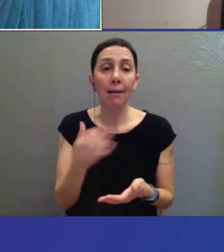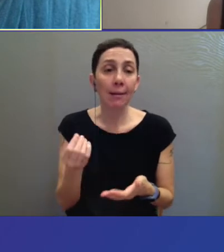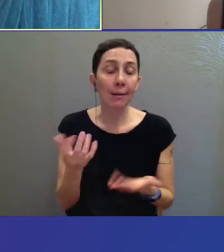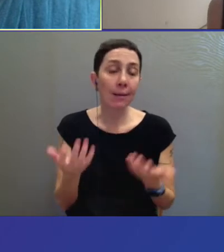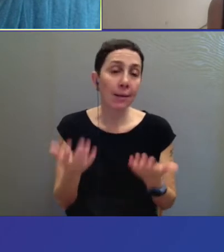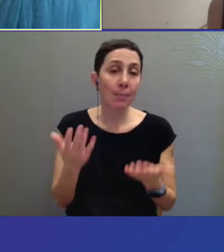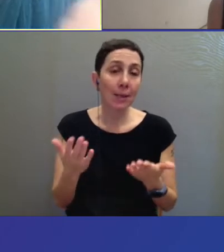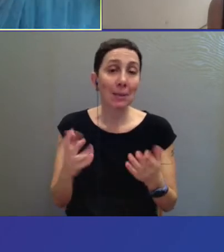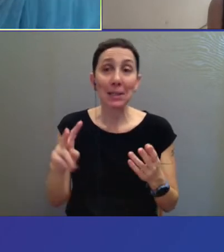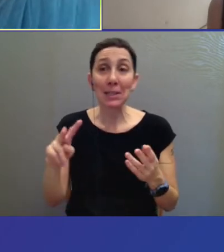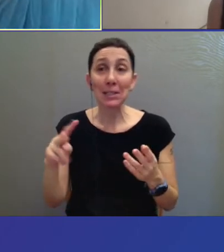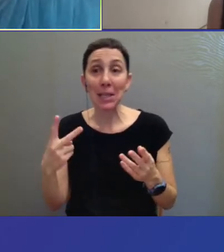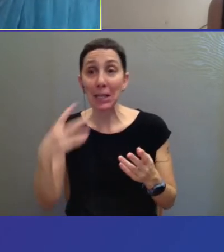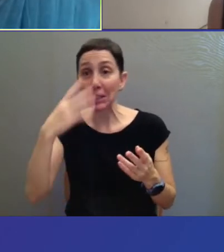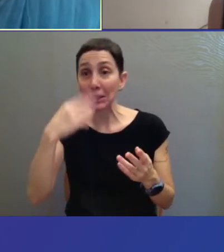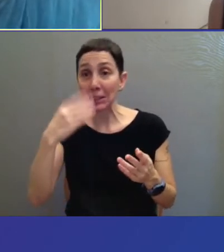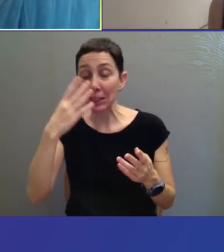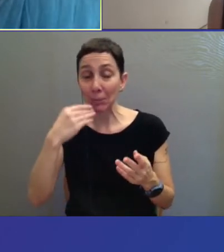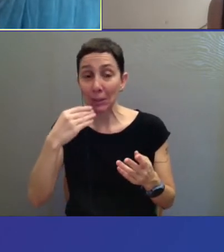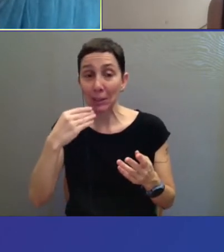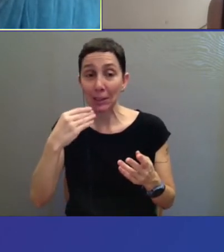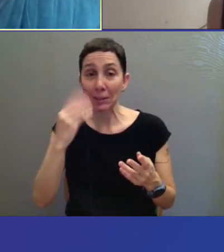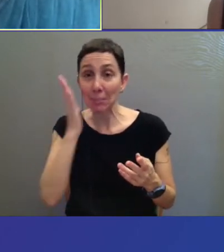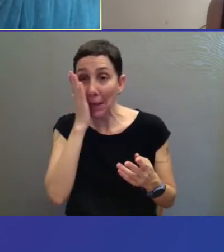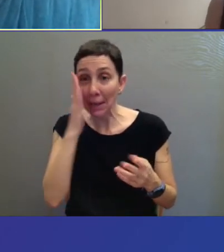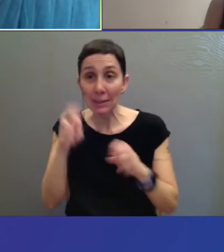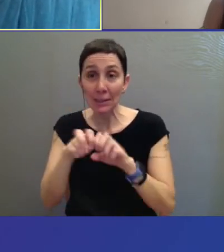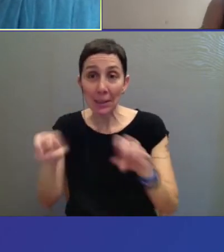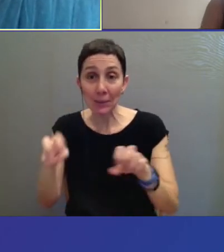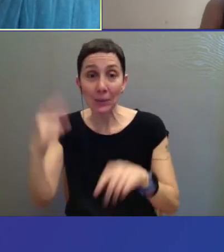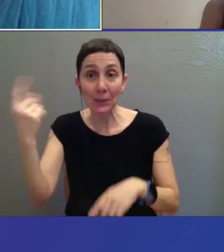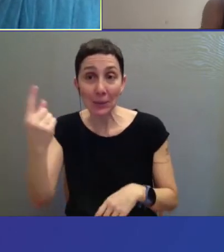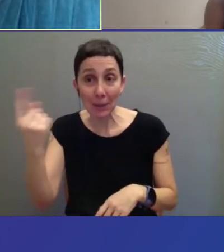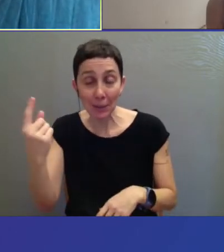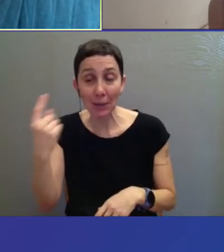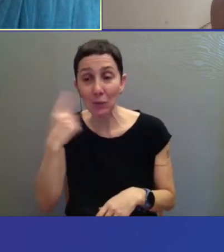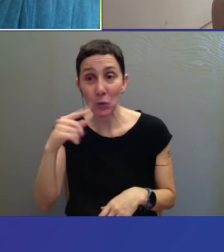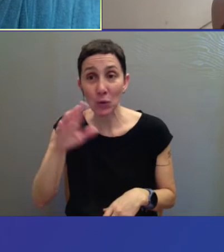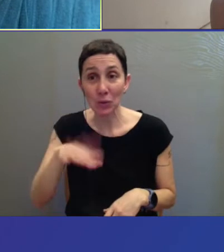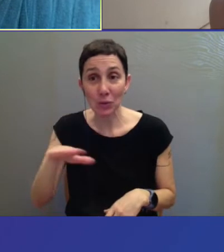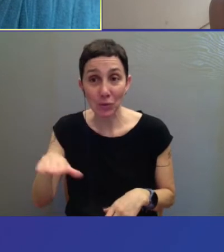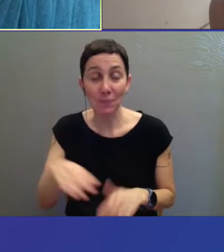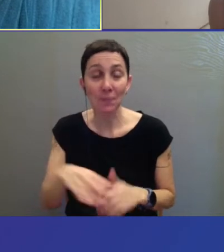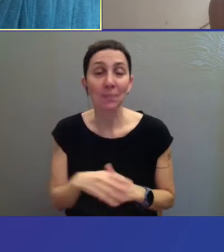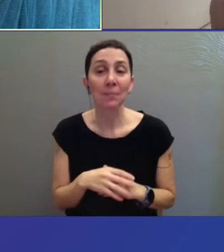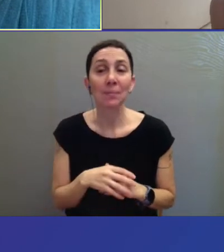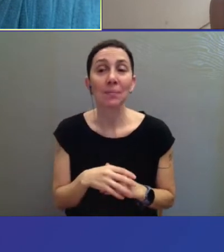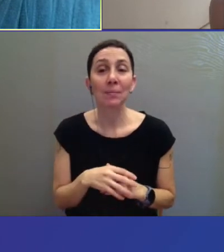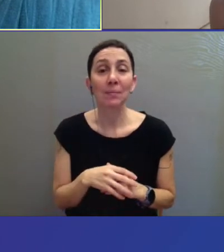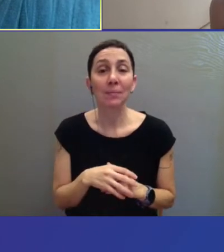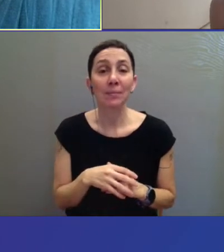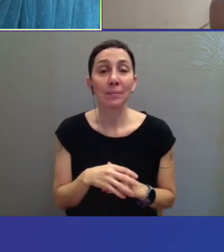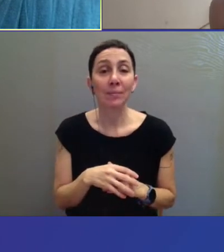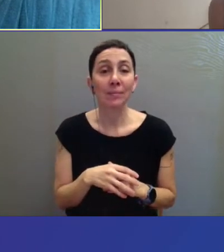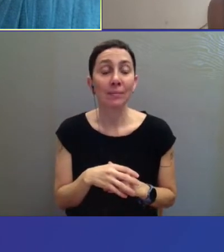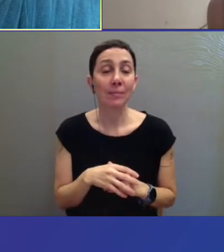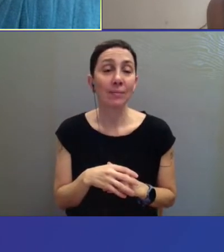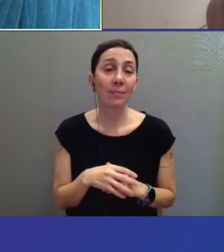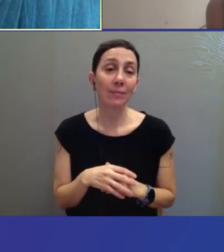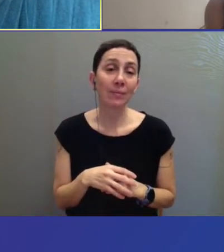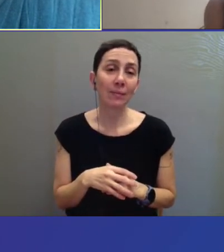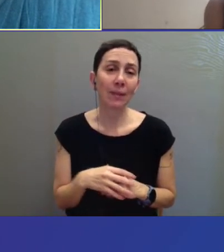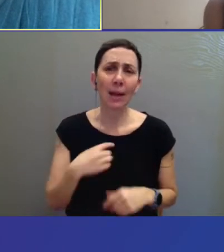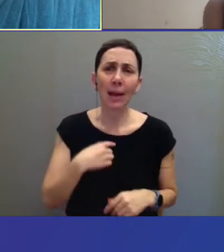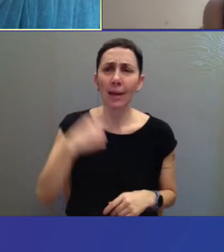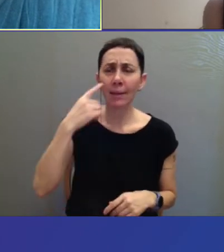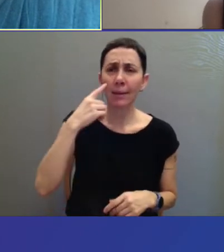second sleeping, a bed or a couch or something. And I think